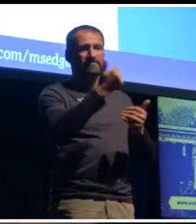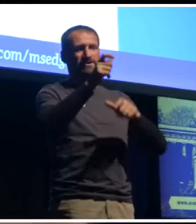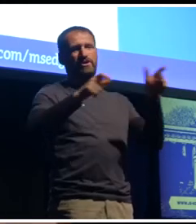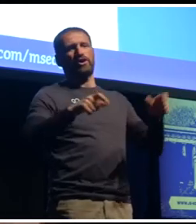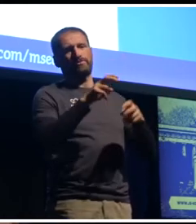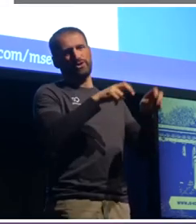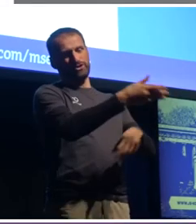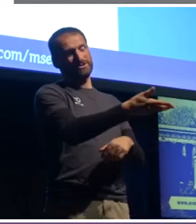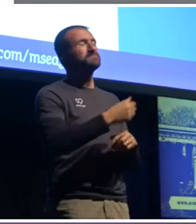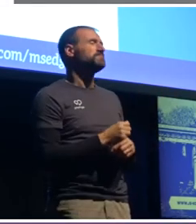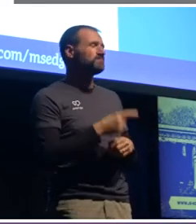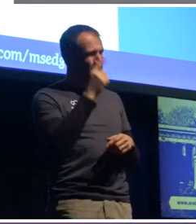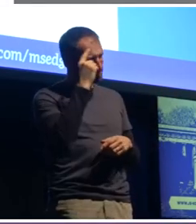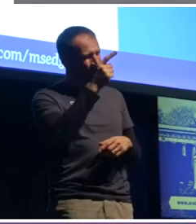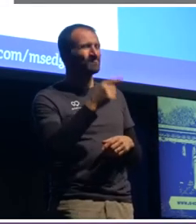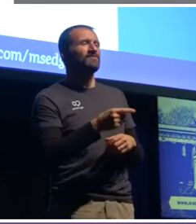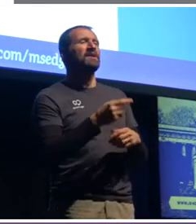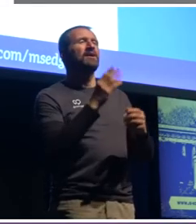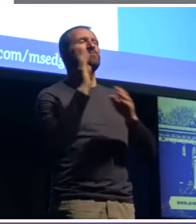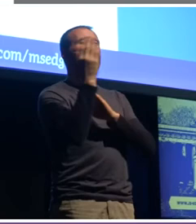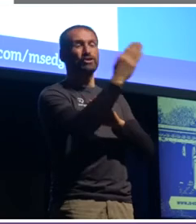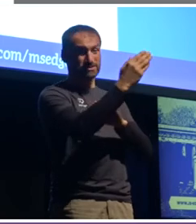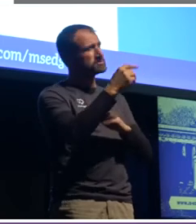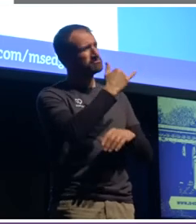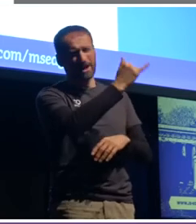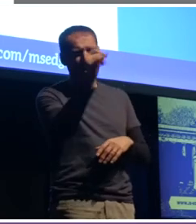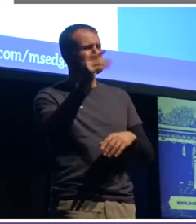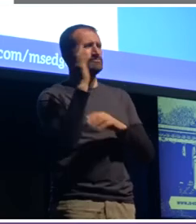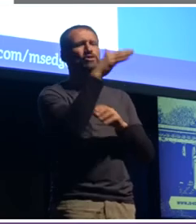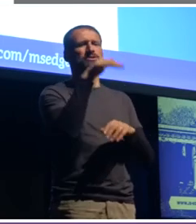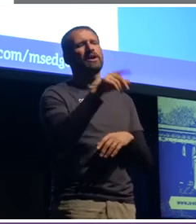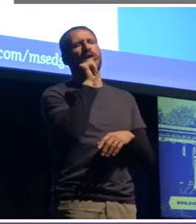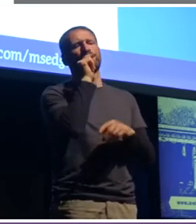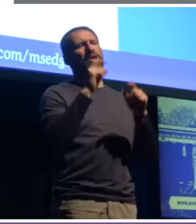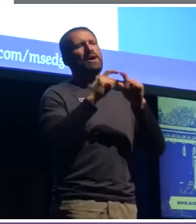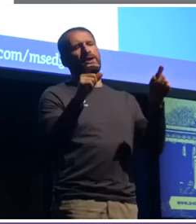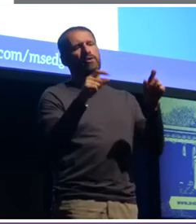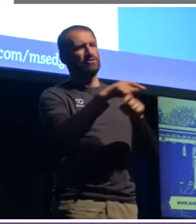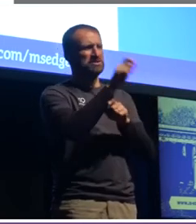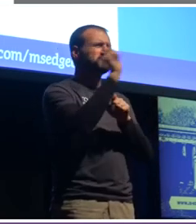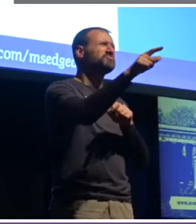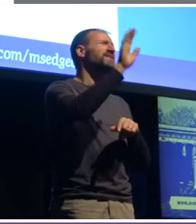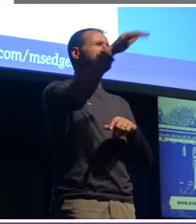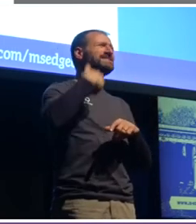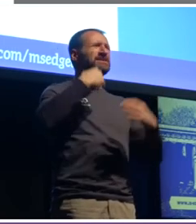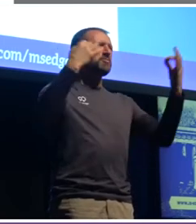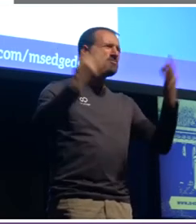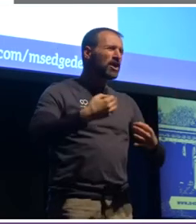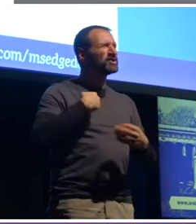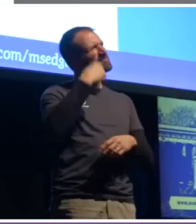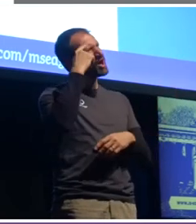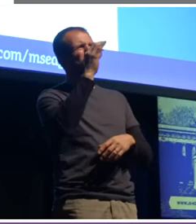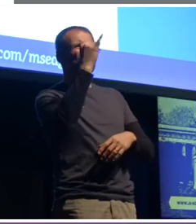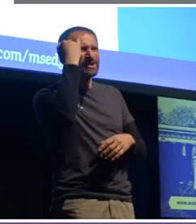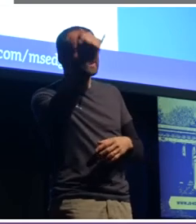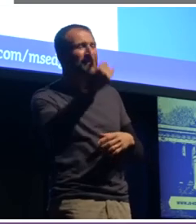to browsers. Most browsers, they have Twitter accounts. You can reach out to them and say, hey, I really need this. I think this is a great idea.